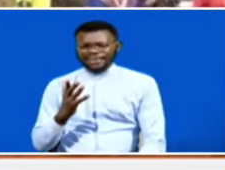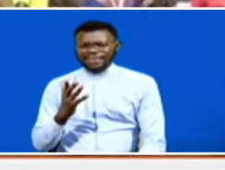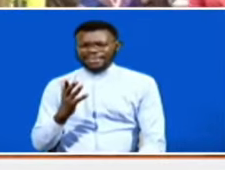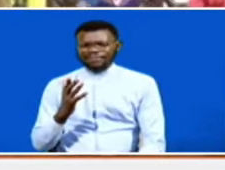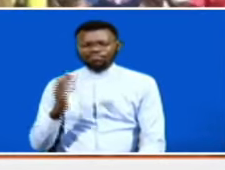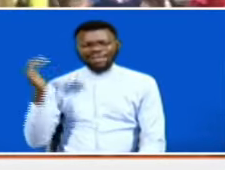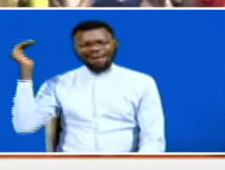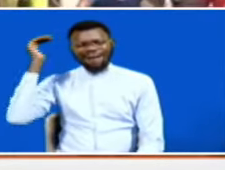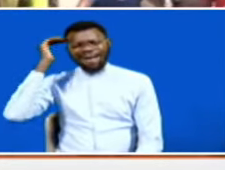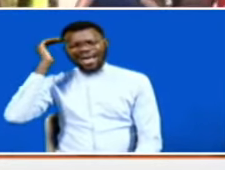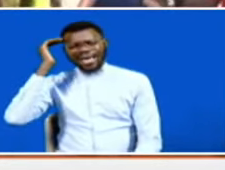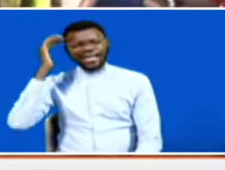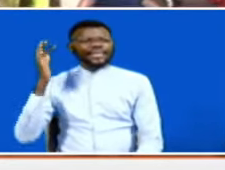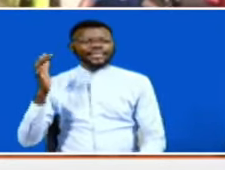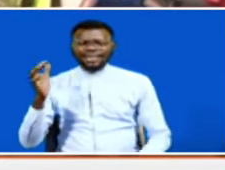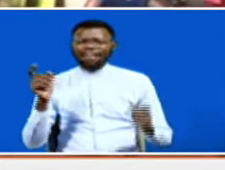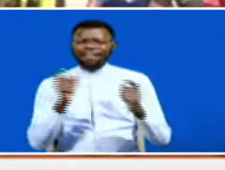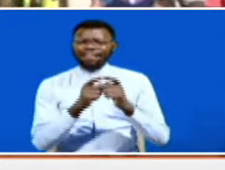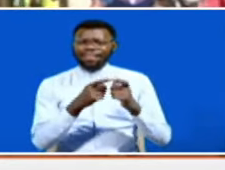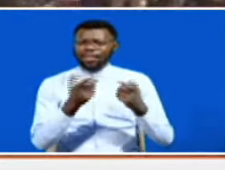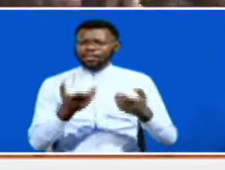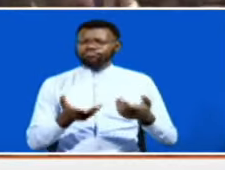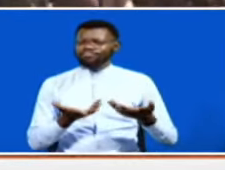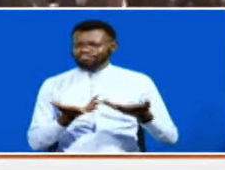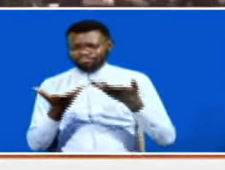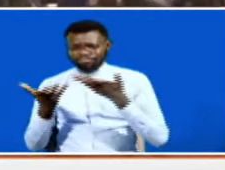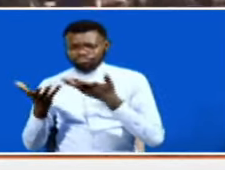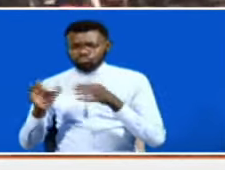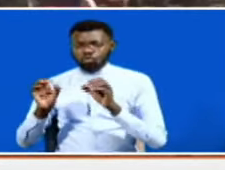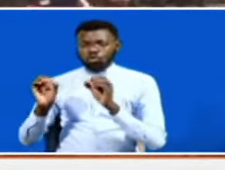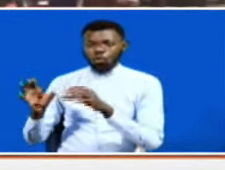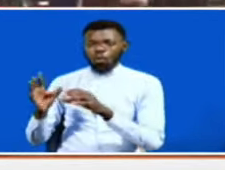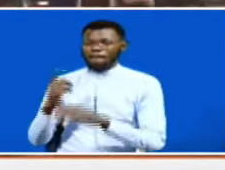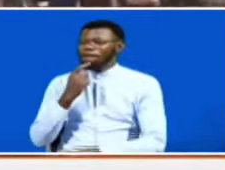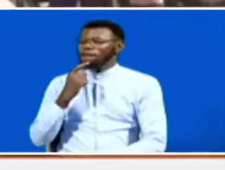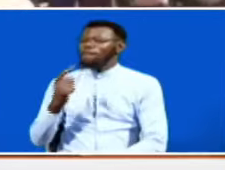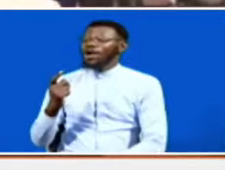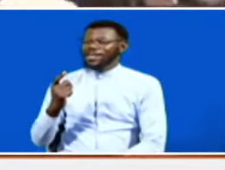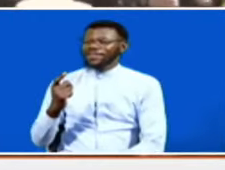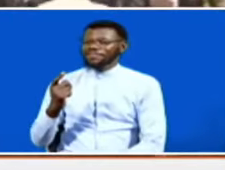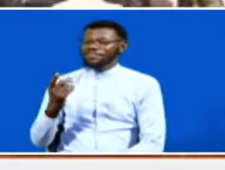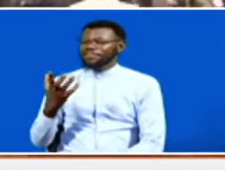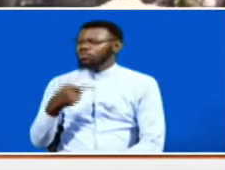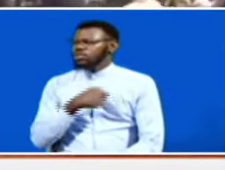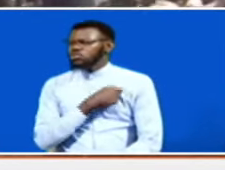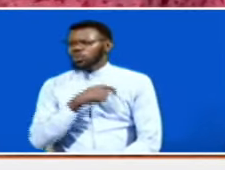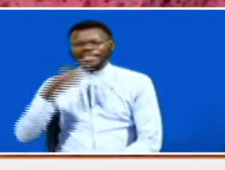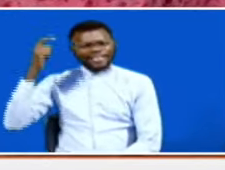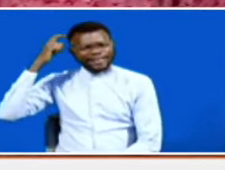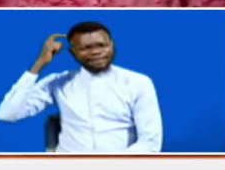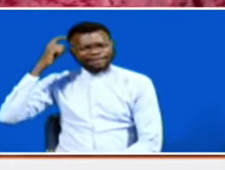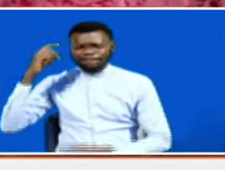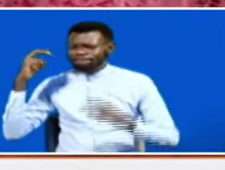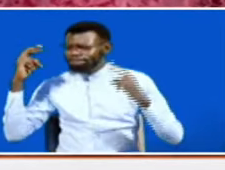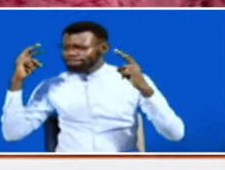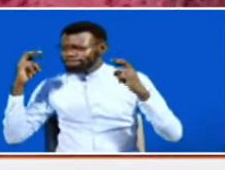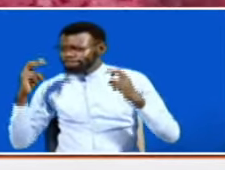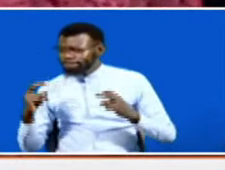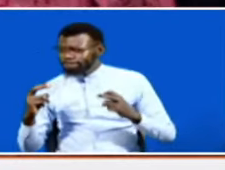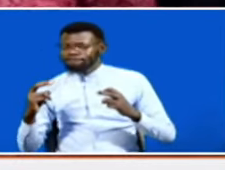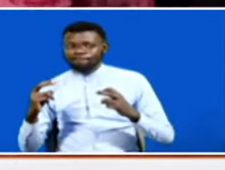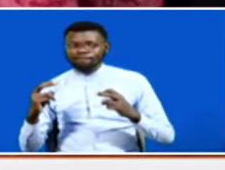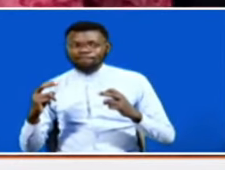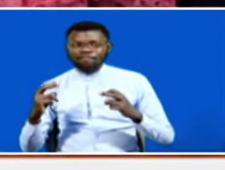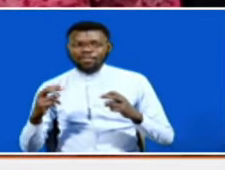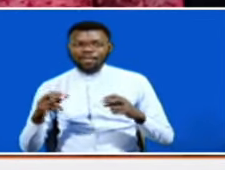head injuries was rushed to the Mohi Referral Hospital in Eldoret for examination and special treatment. Eight patients were survivors